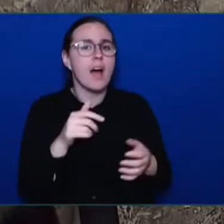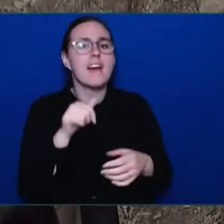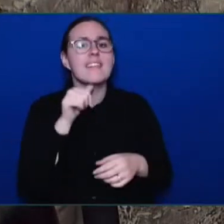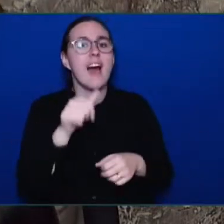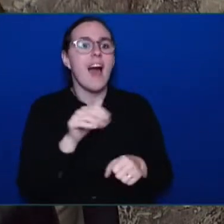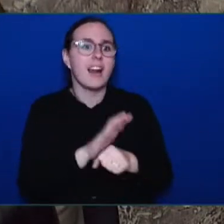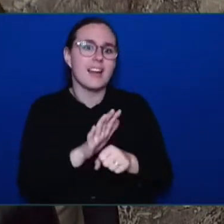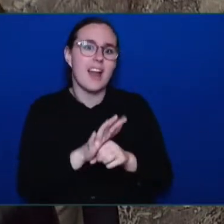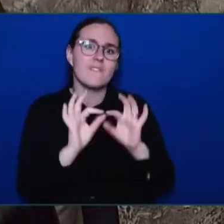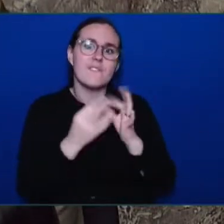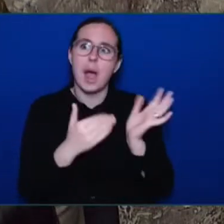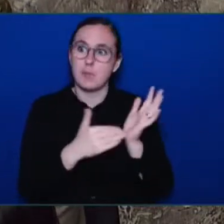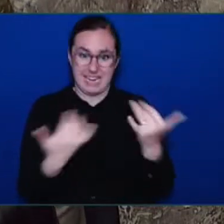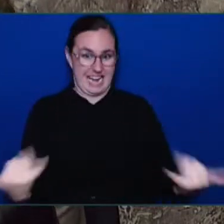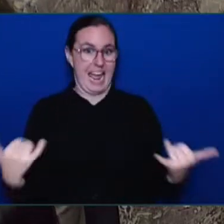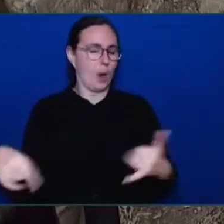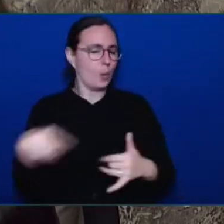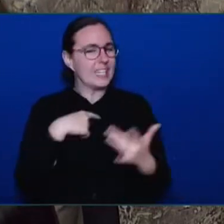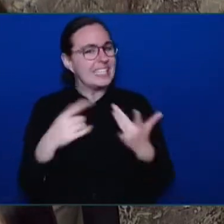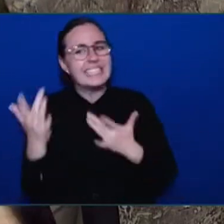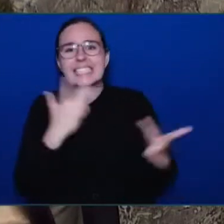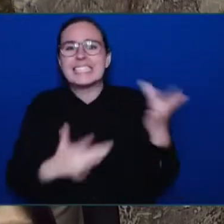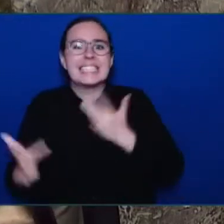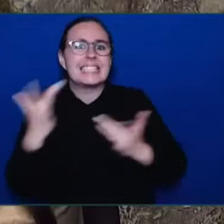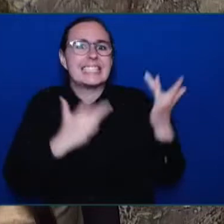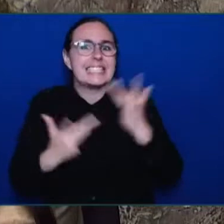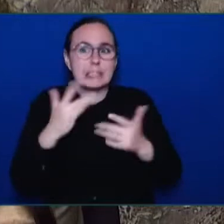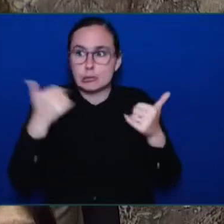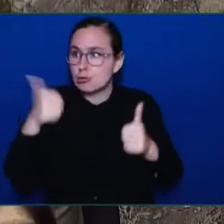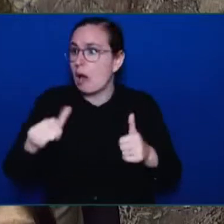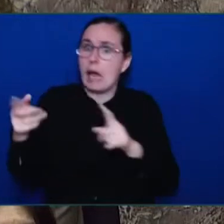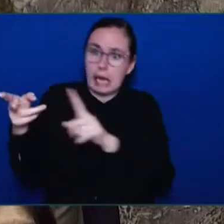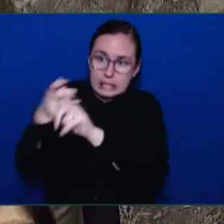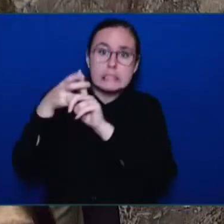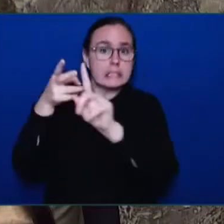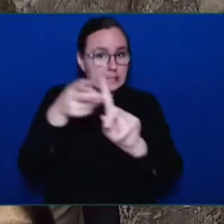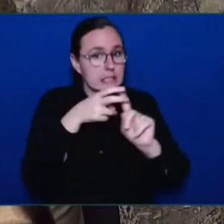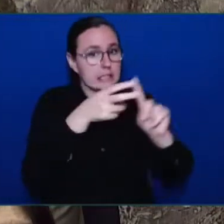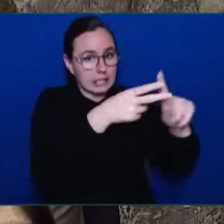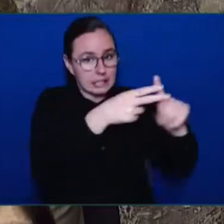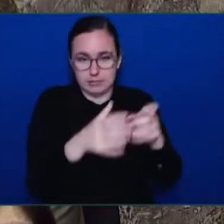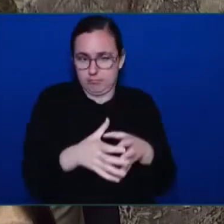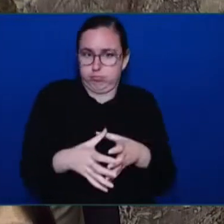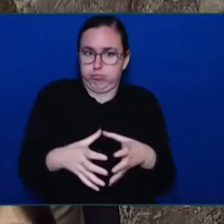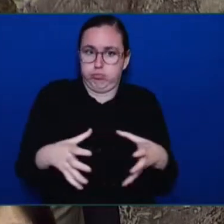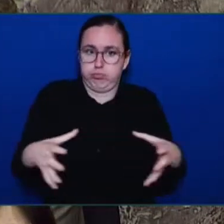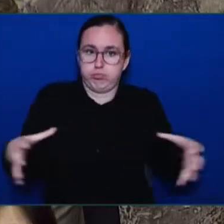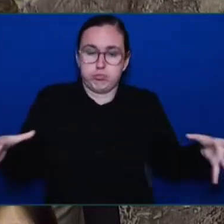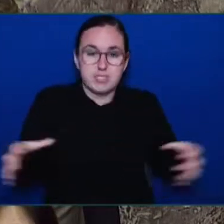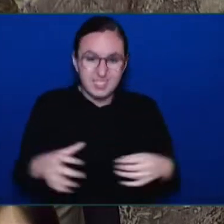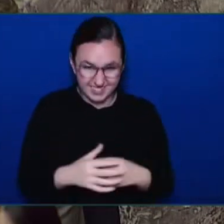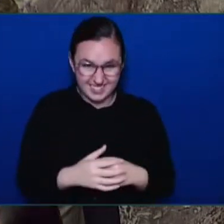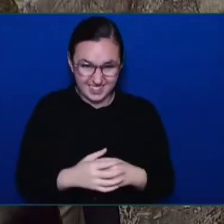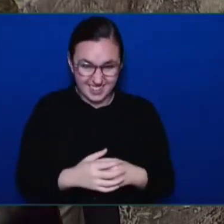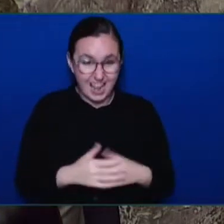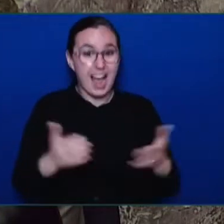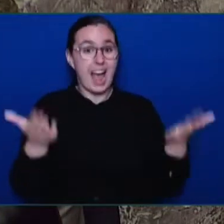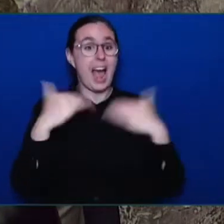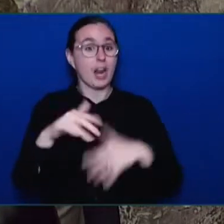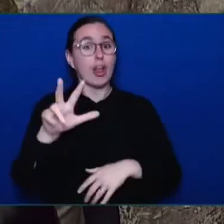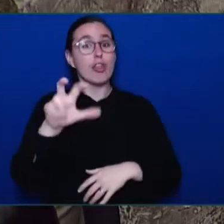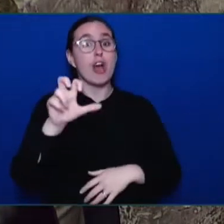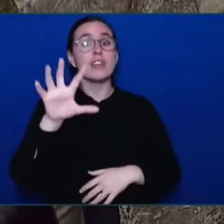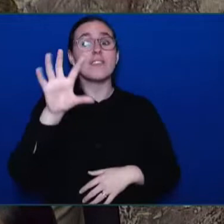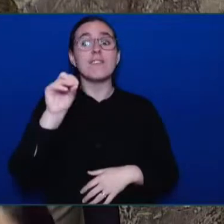care networks, Honourable Speaker. 350 people working in 28 urgent and primary care centres, Honourable Speaker.